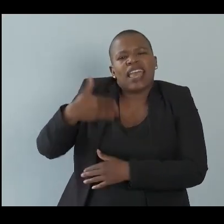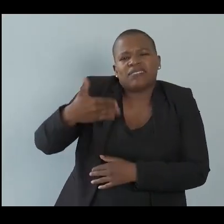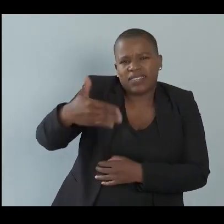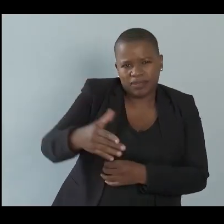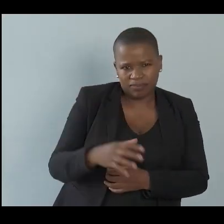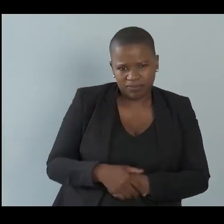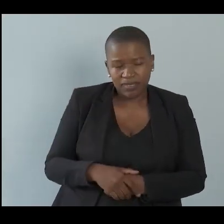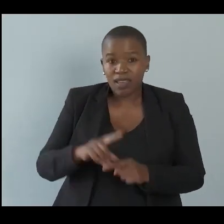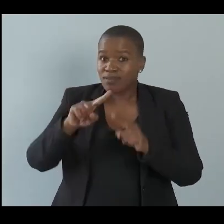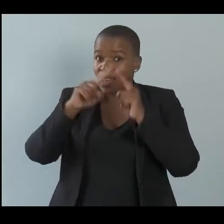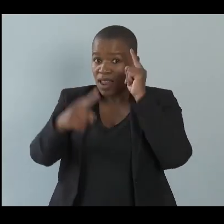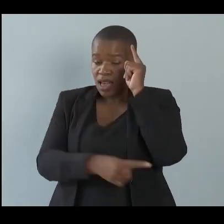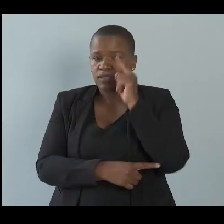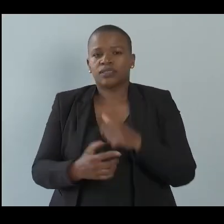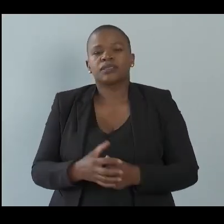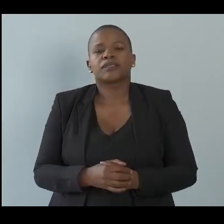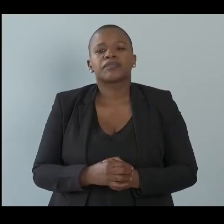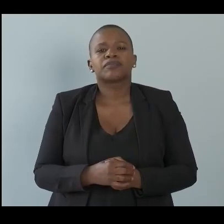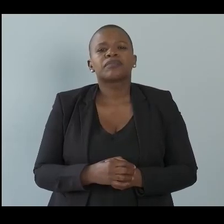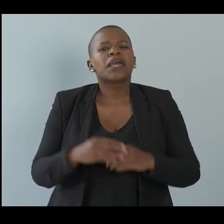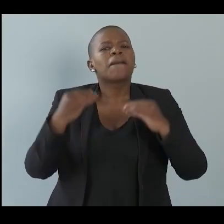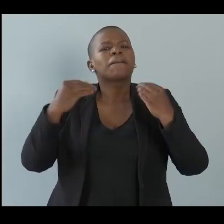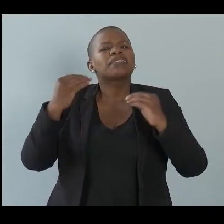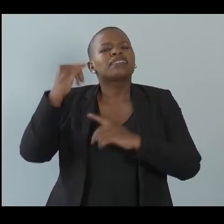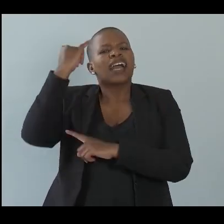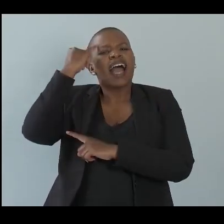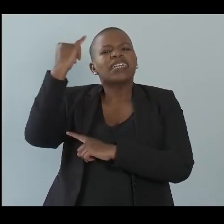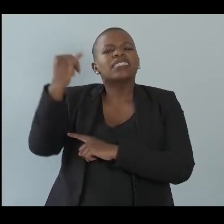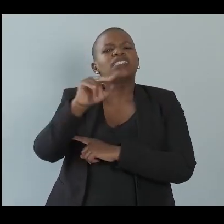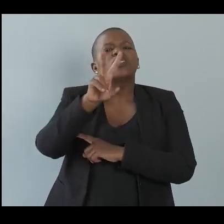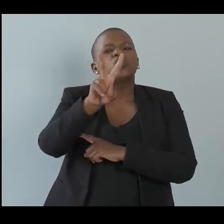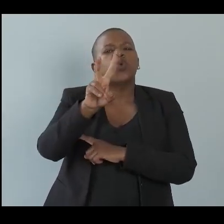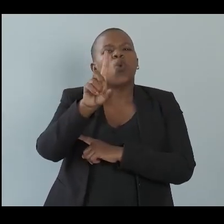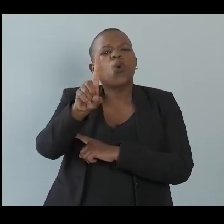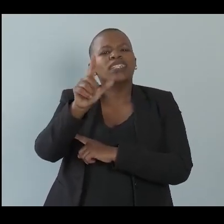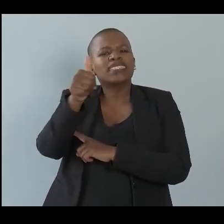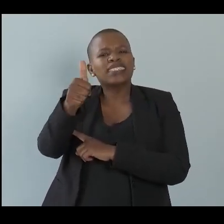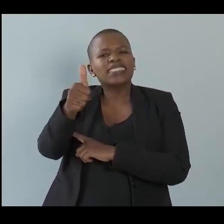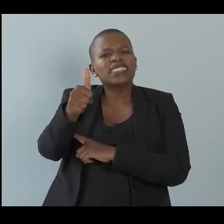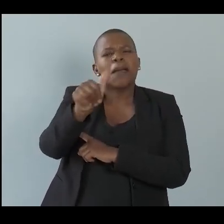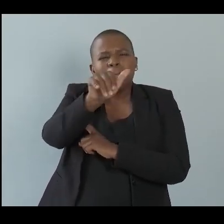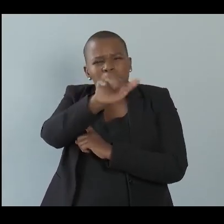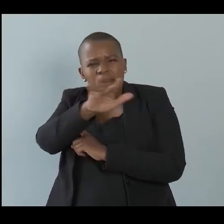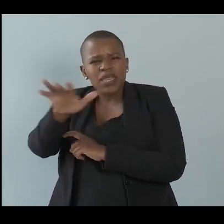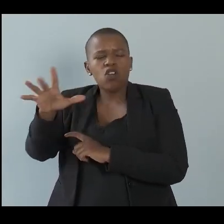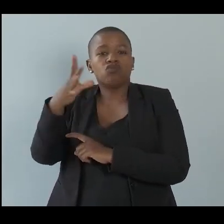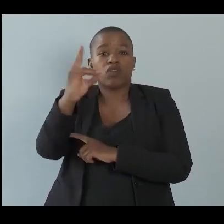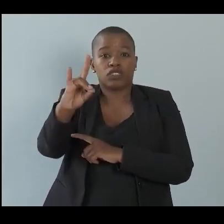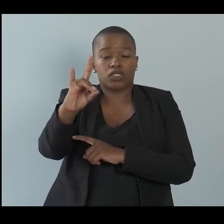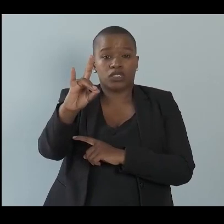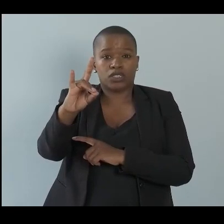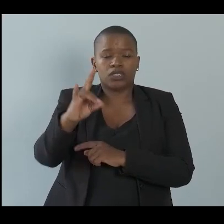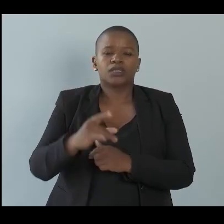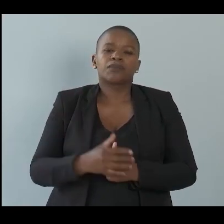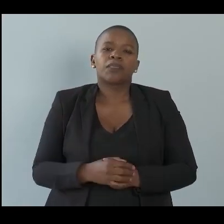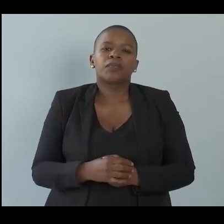we exited the ATM business, which generated 216 million rand in cash through the disposal process. To